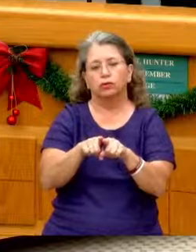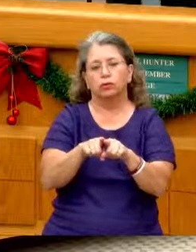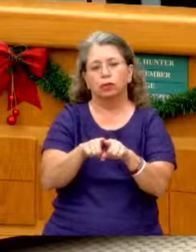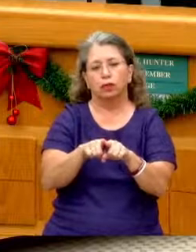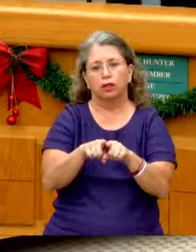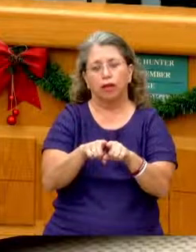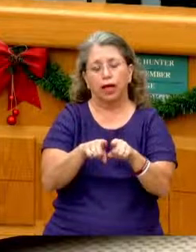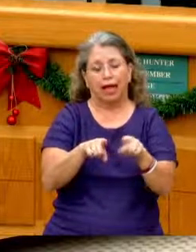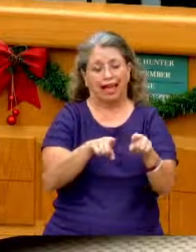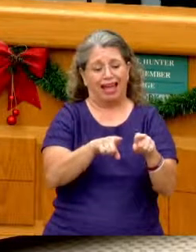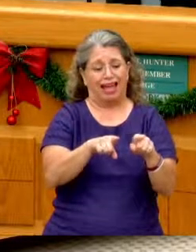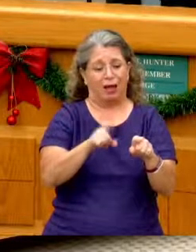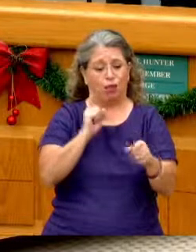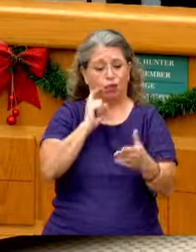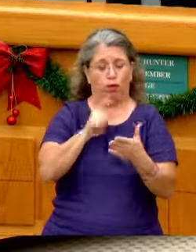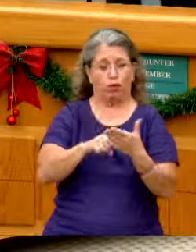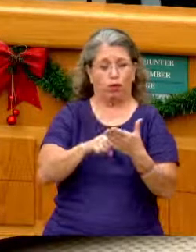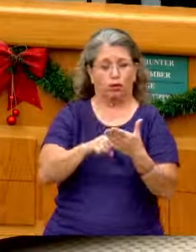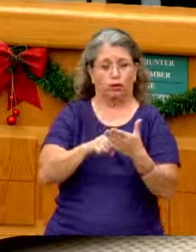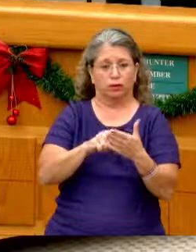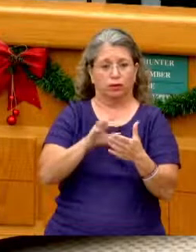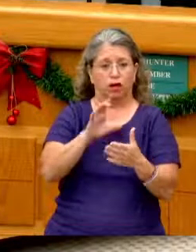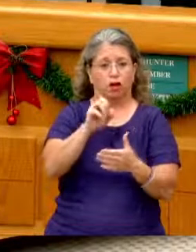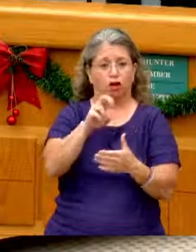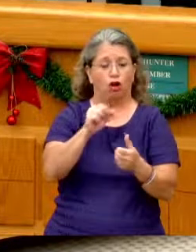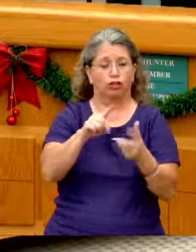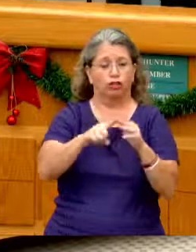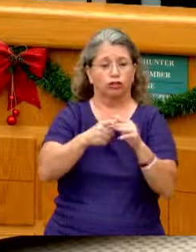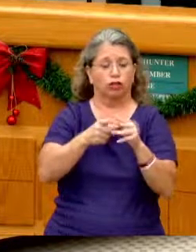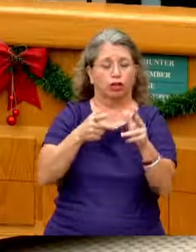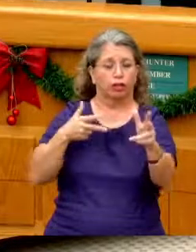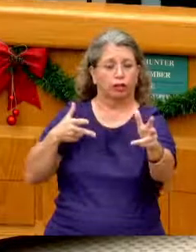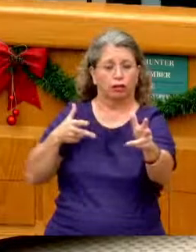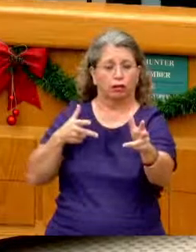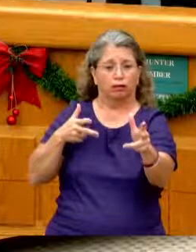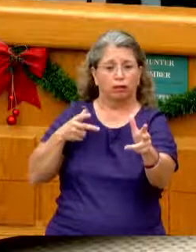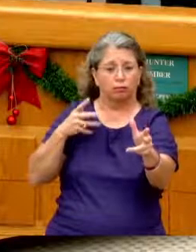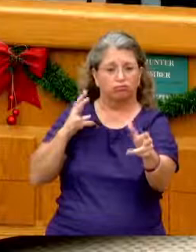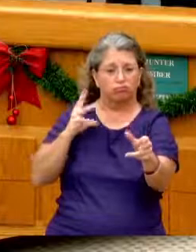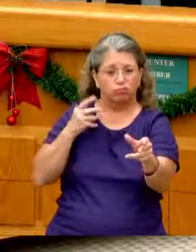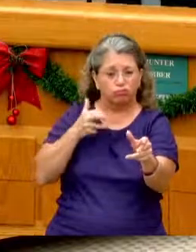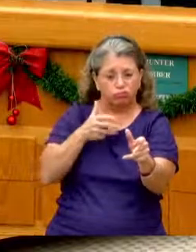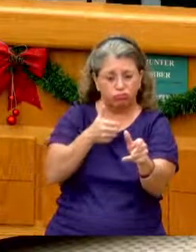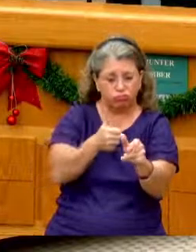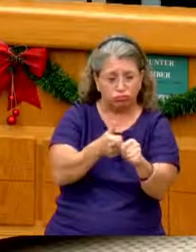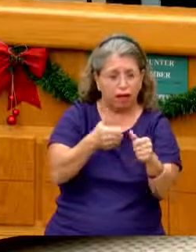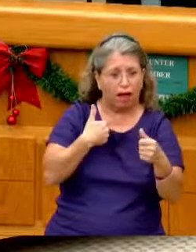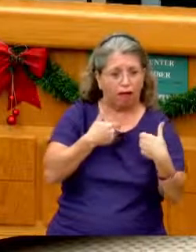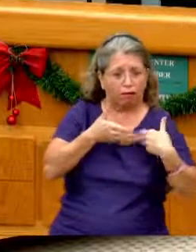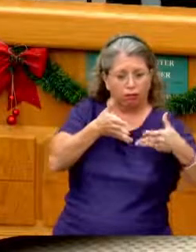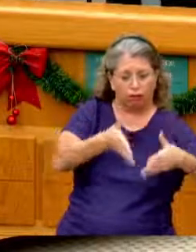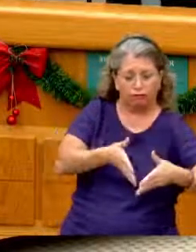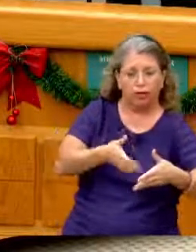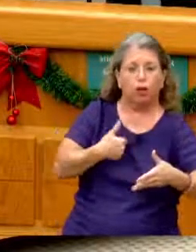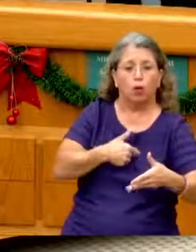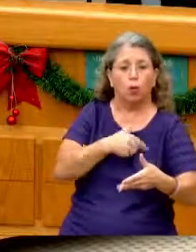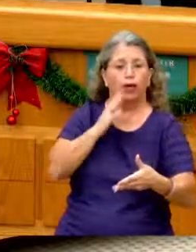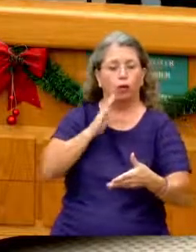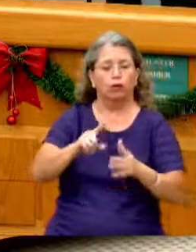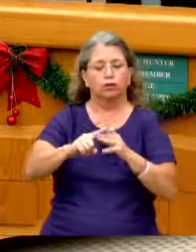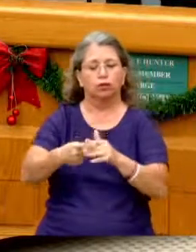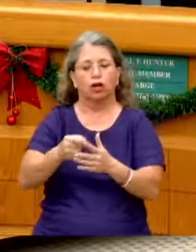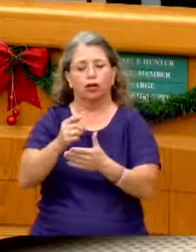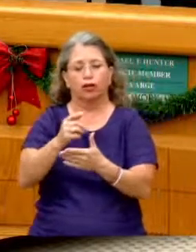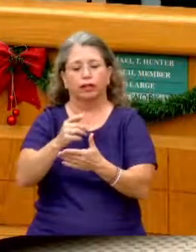to dwindle down, we said we were going to also look at beginning phase 1B, which is the next slide. And this